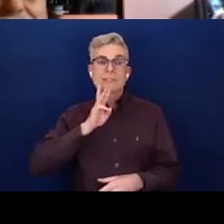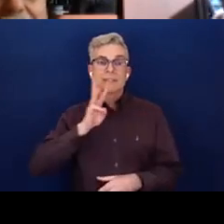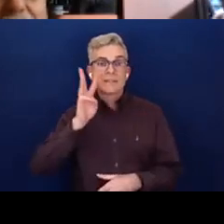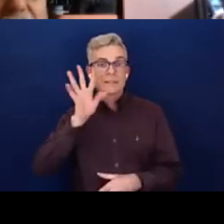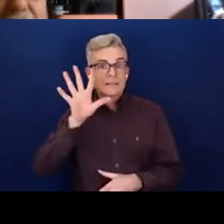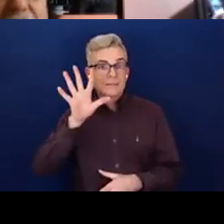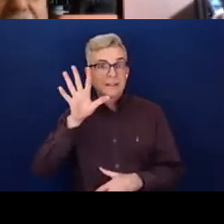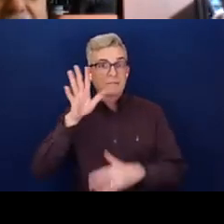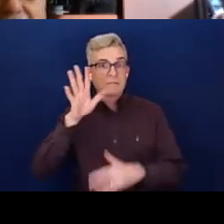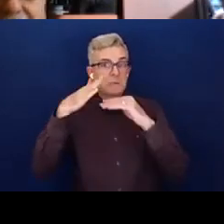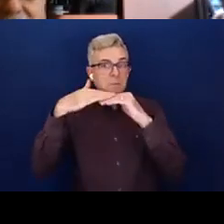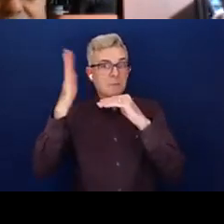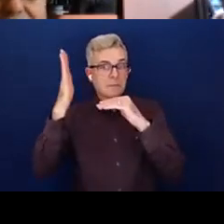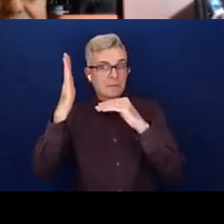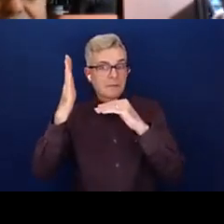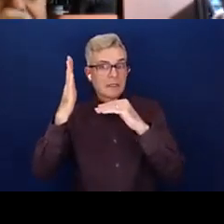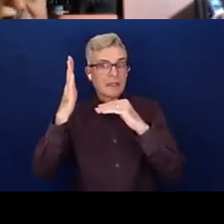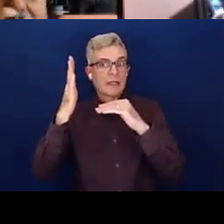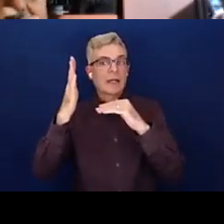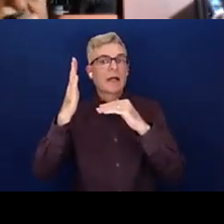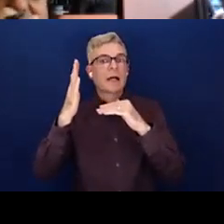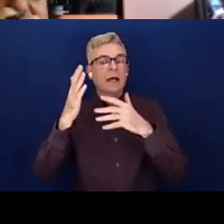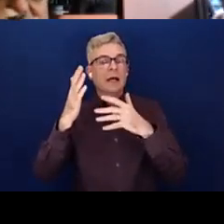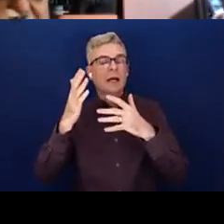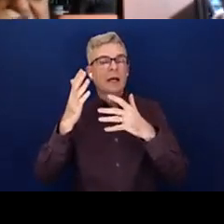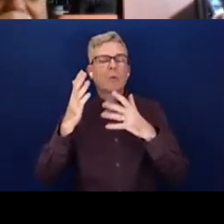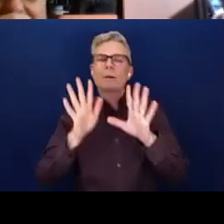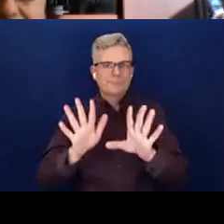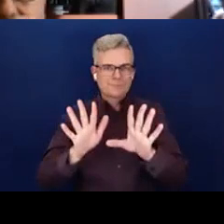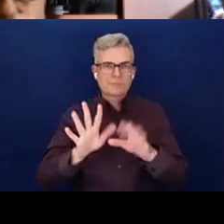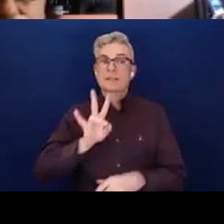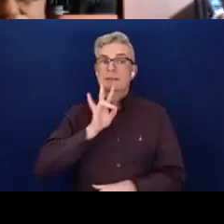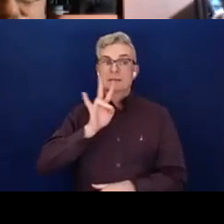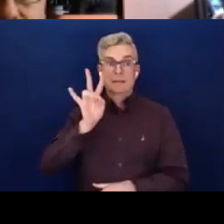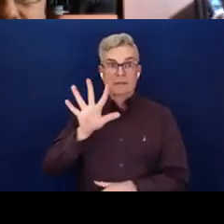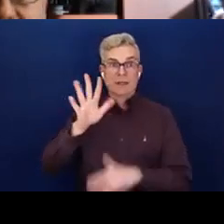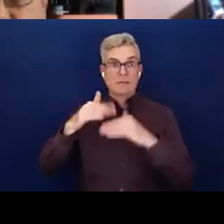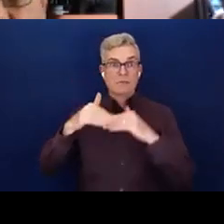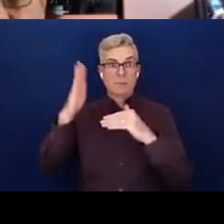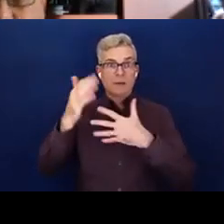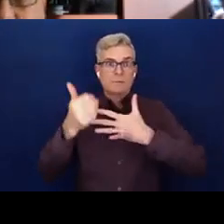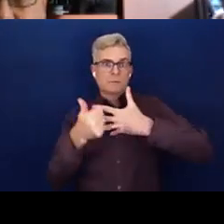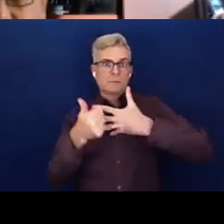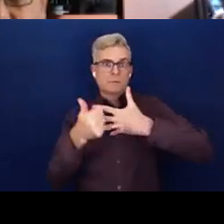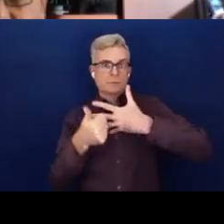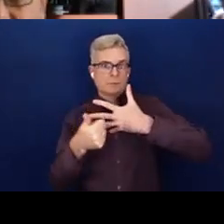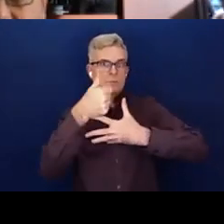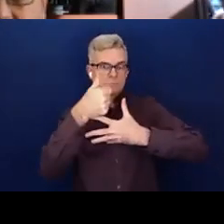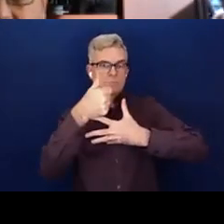65-year-old and above, well, the 75-year-old and above have higher priority than